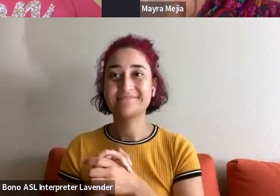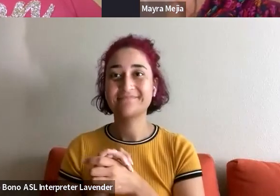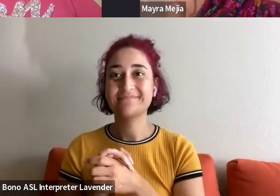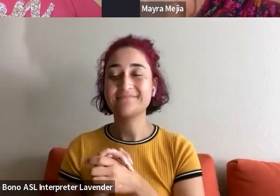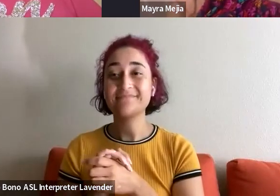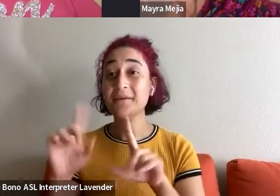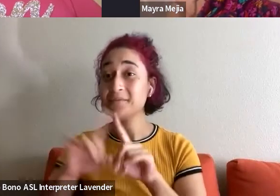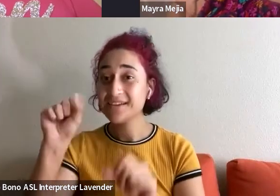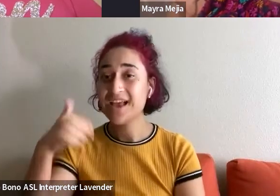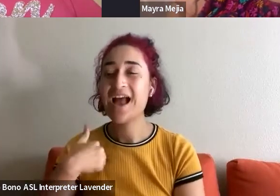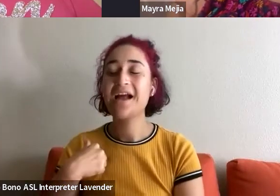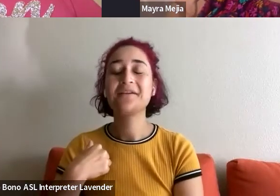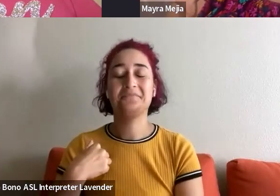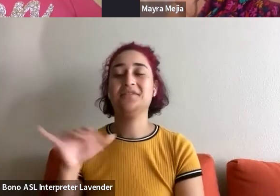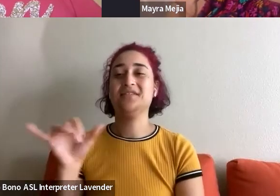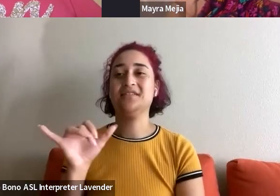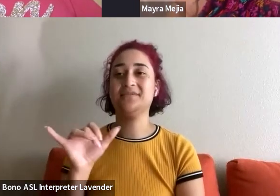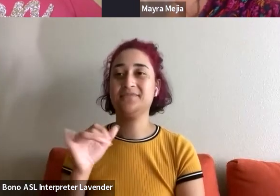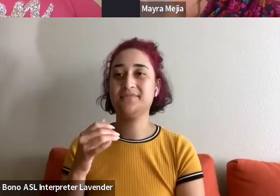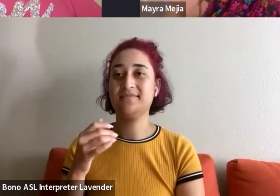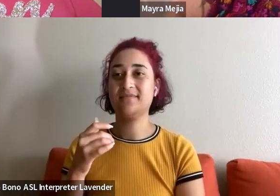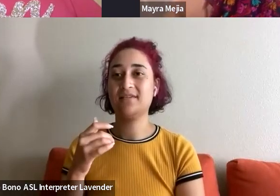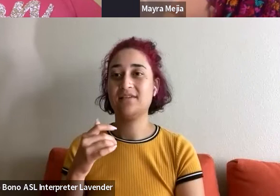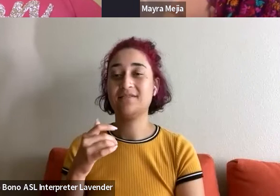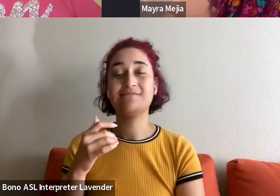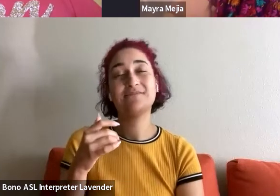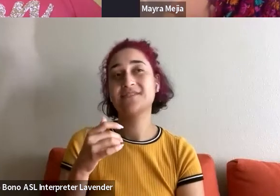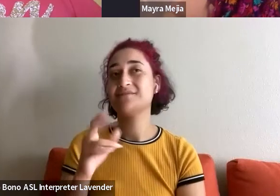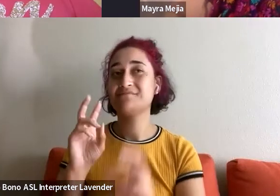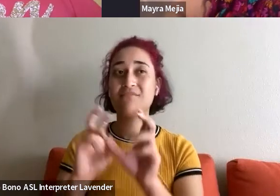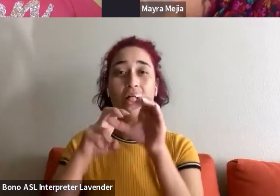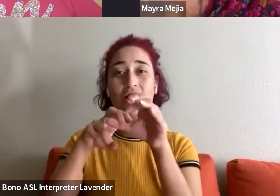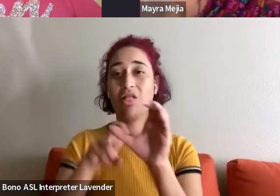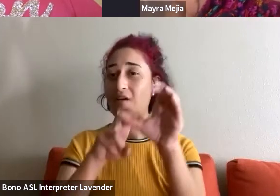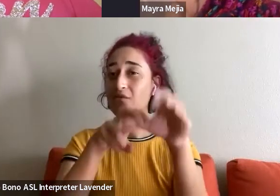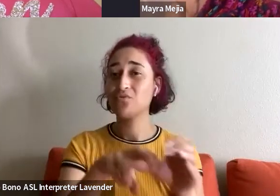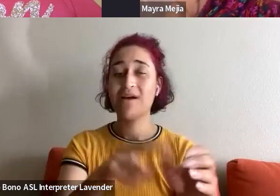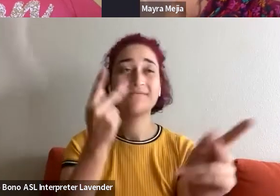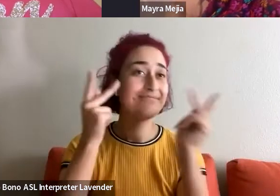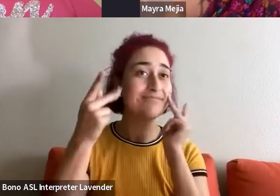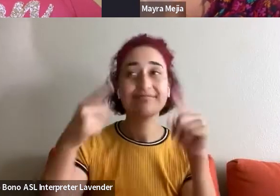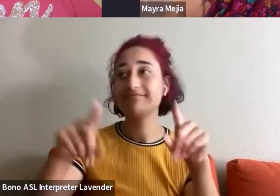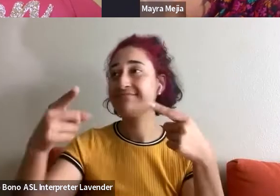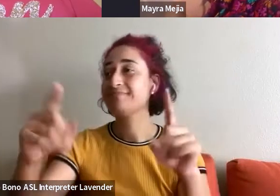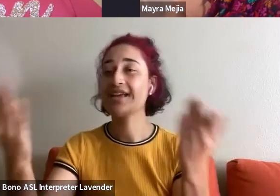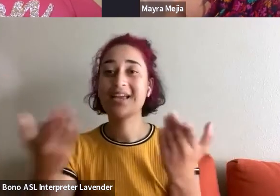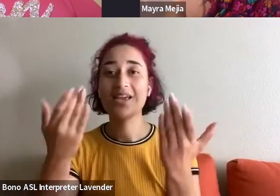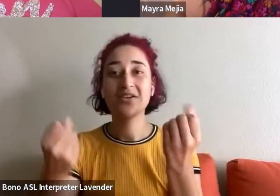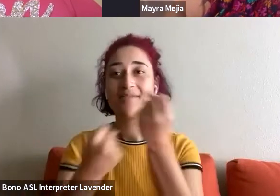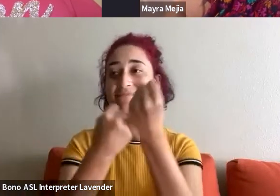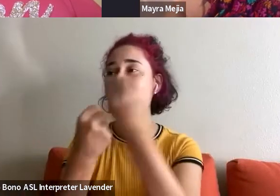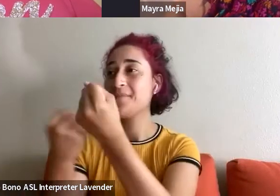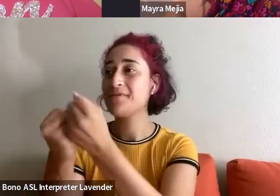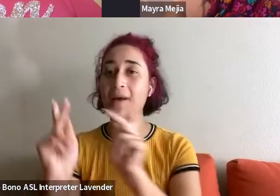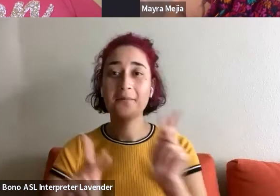But yeah, I'm just like along for the ride and here to amplify people and